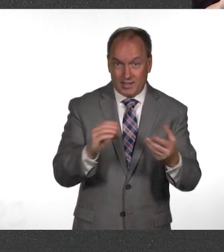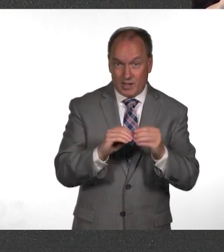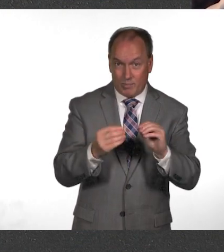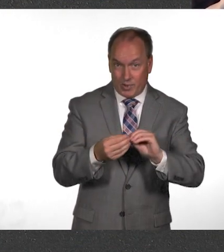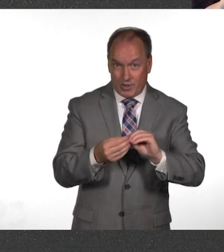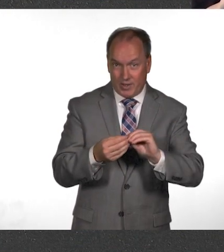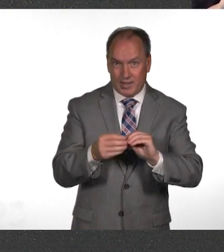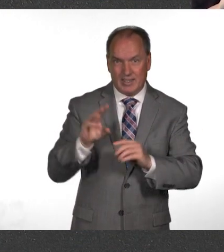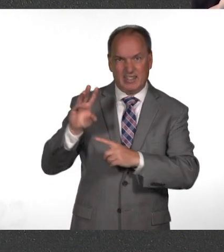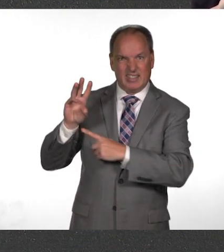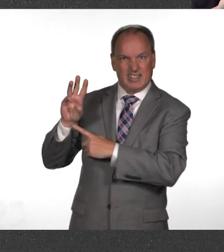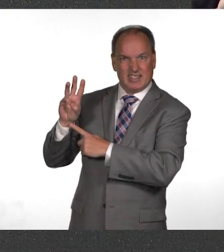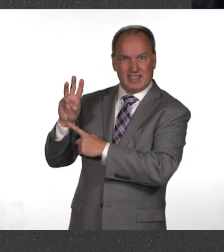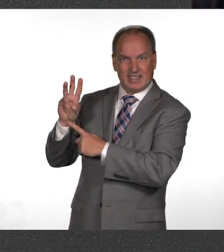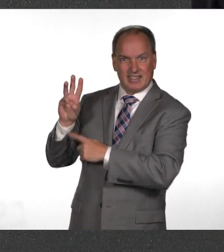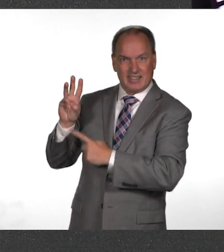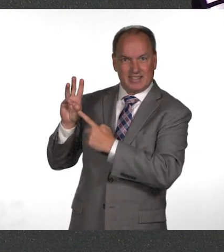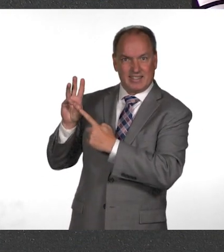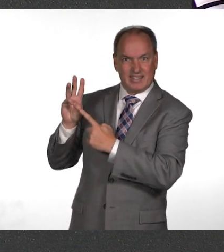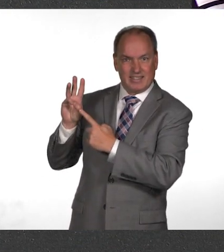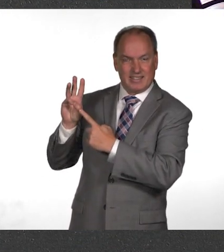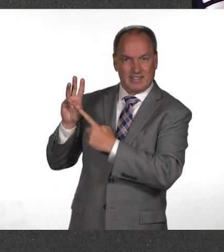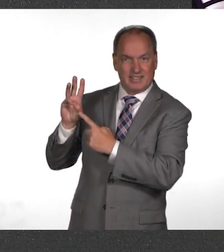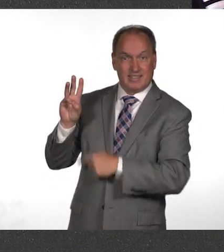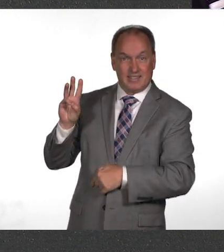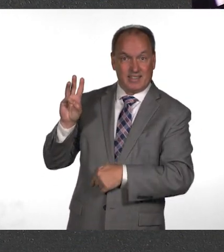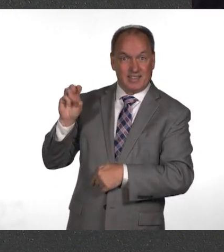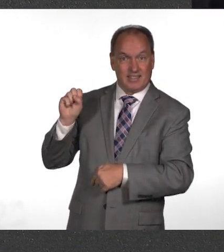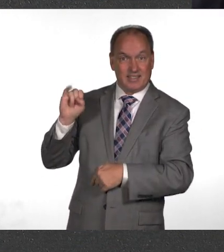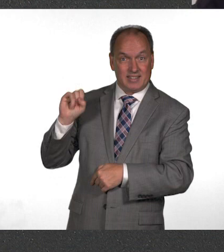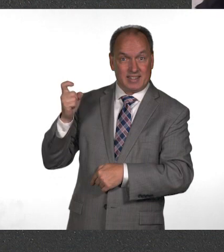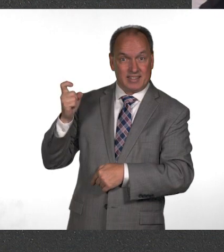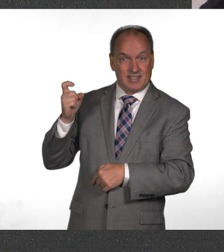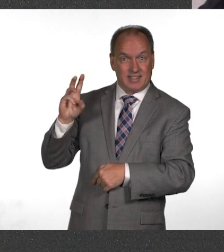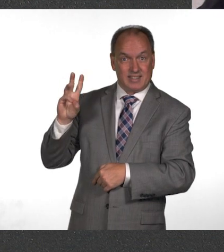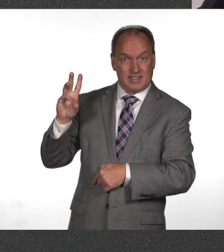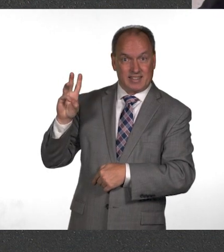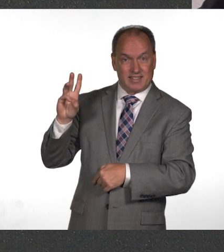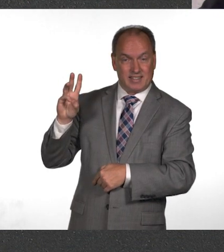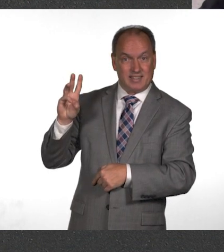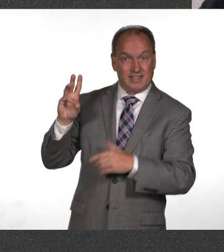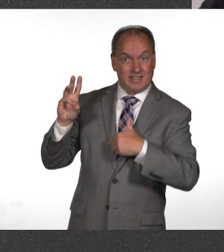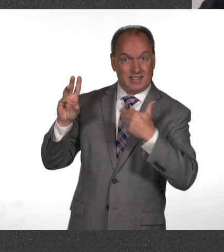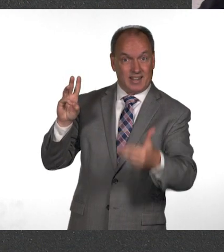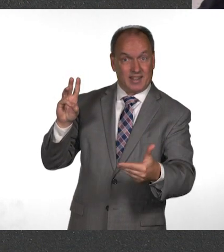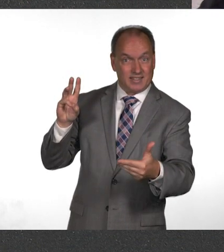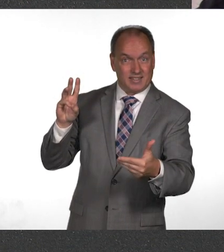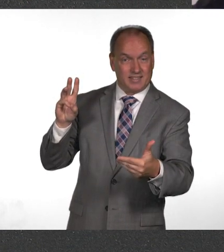Number 6. Number 6 goes in, and then what comes after 6?